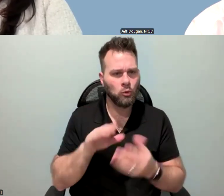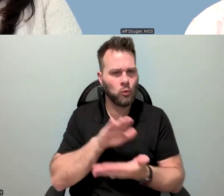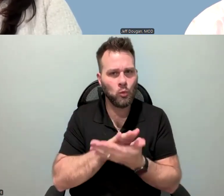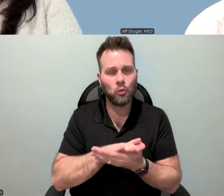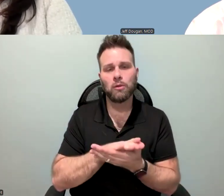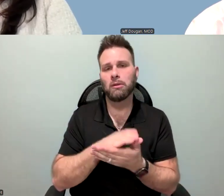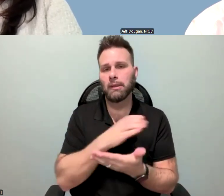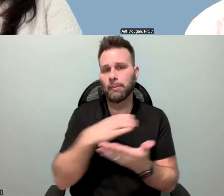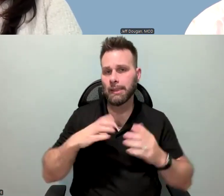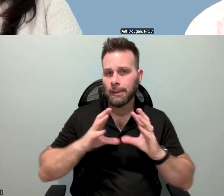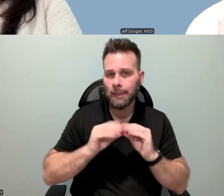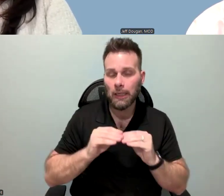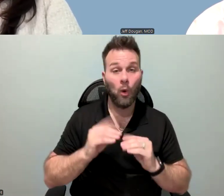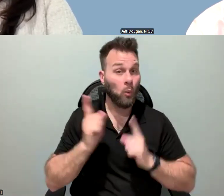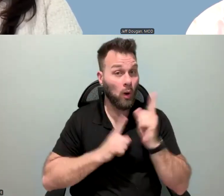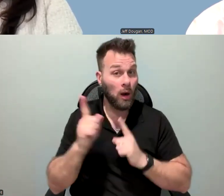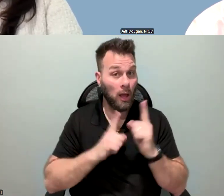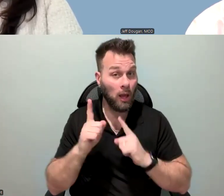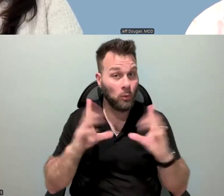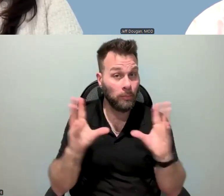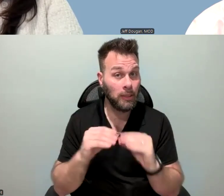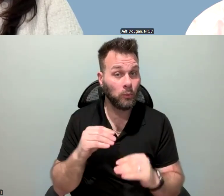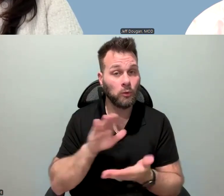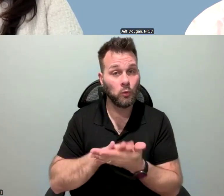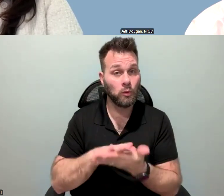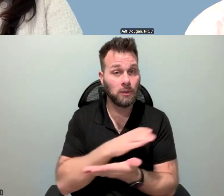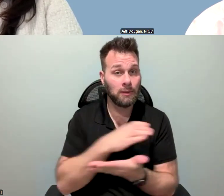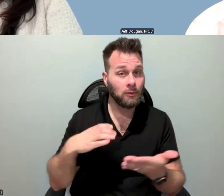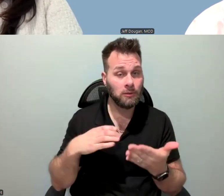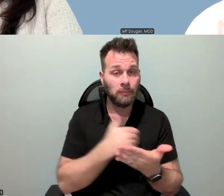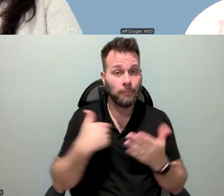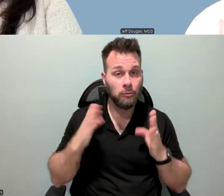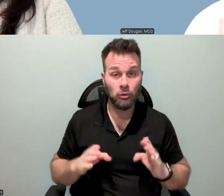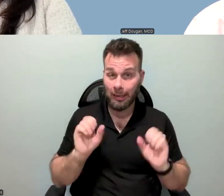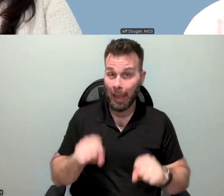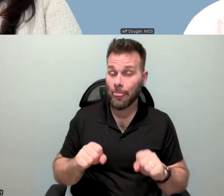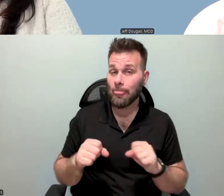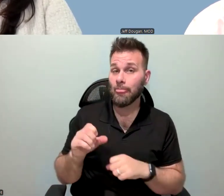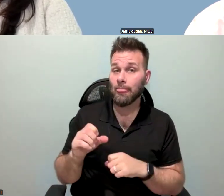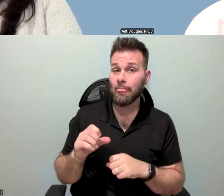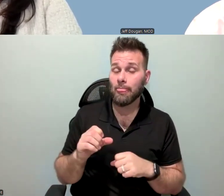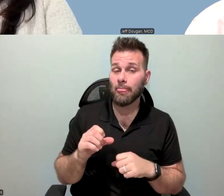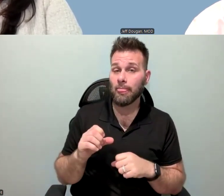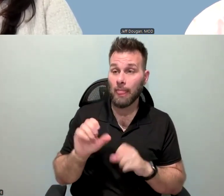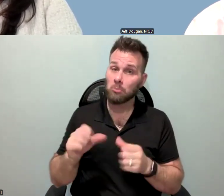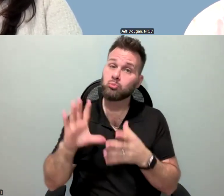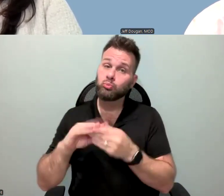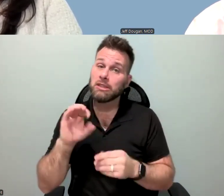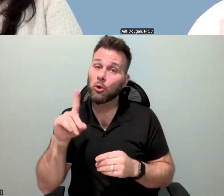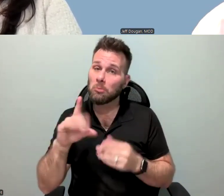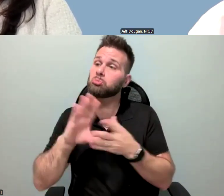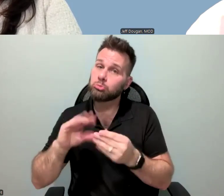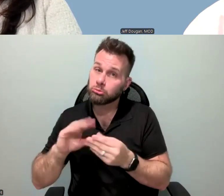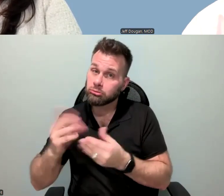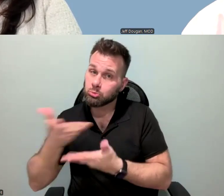one-on-one conversation with the city council member, can they speak on behalf of the COD, or do they need a vote from the members to say they are